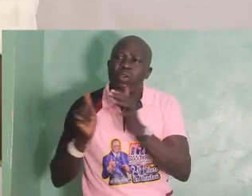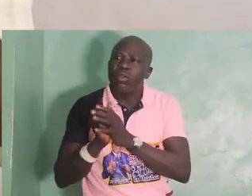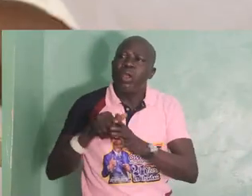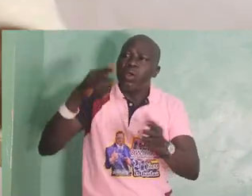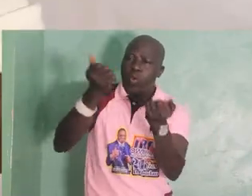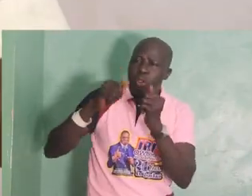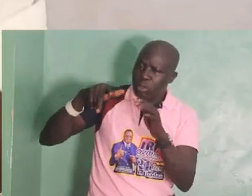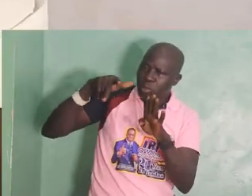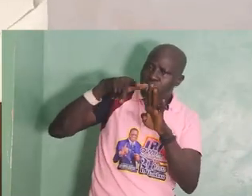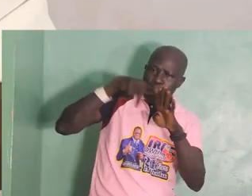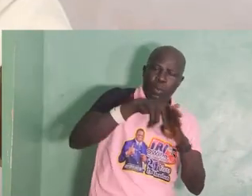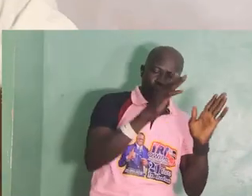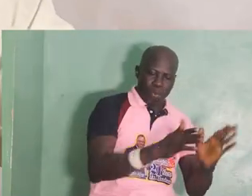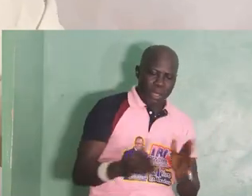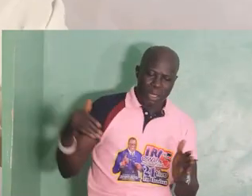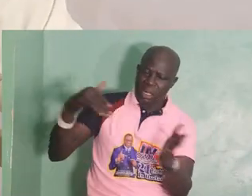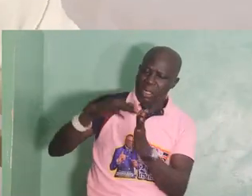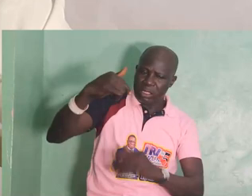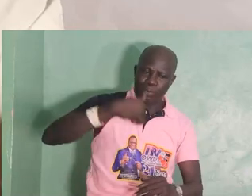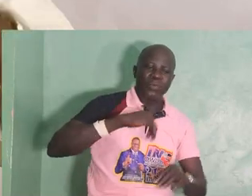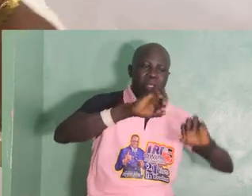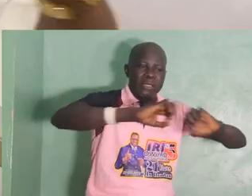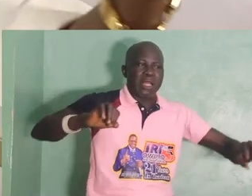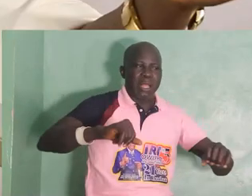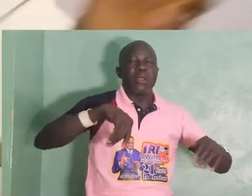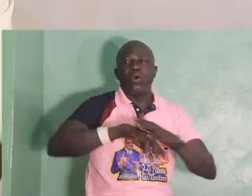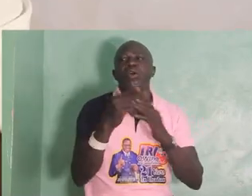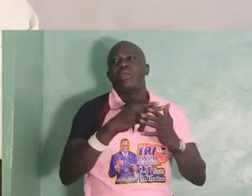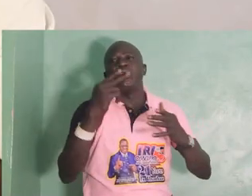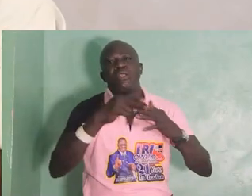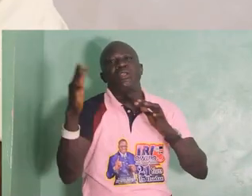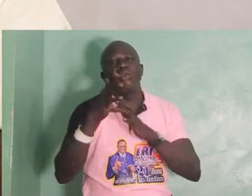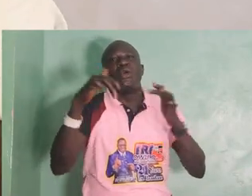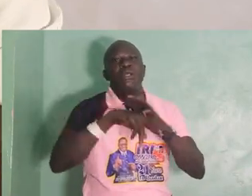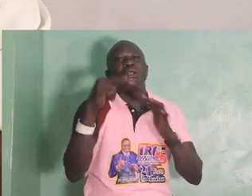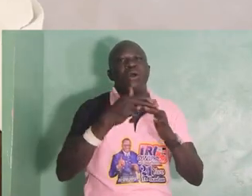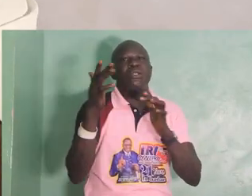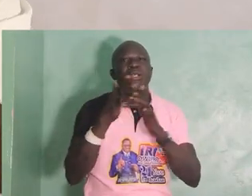conspire against me? Holy Spirit, scatter me.